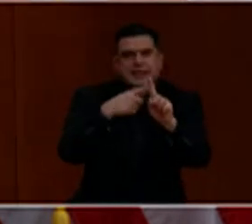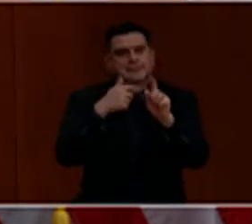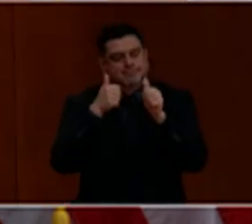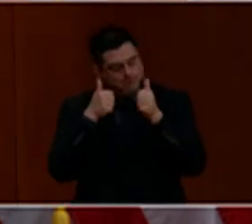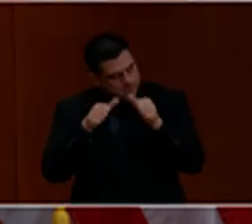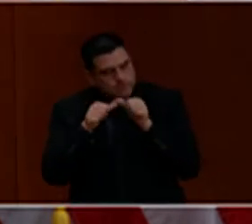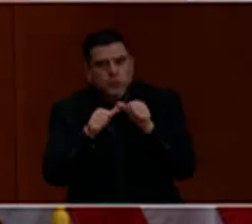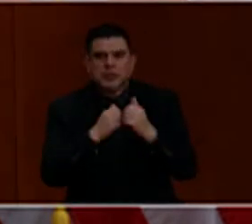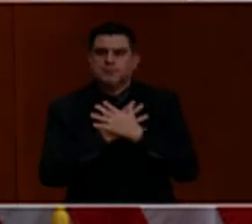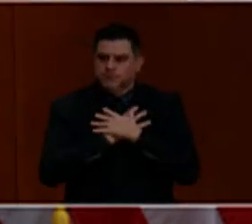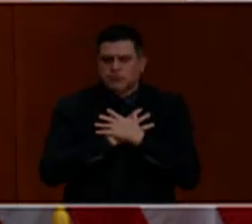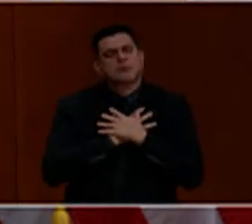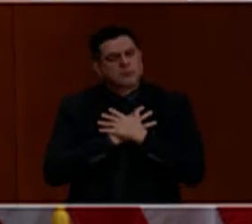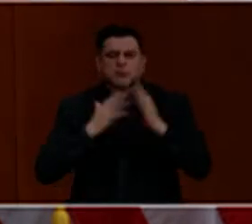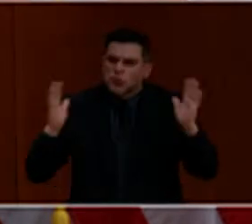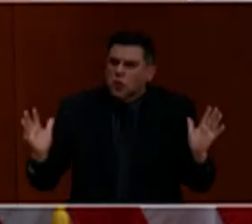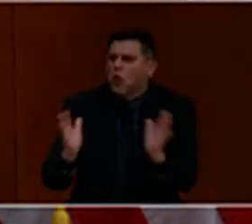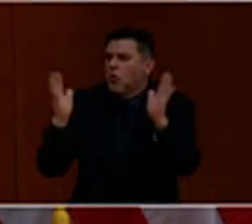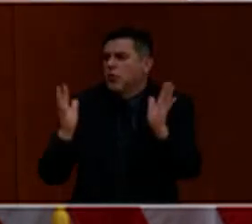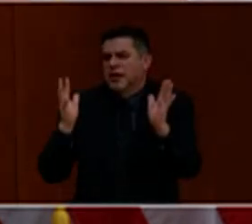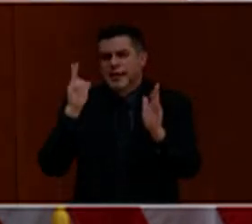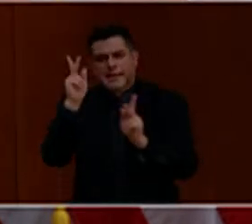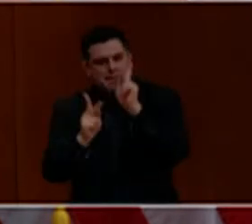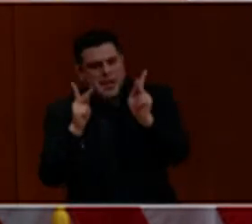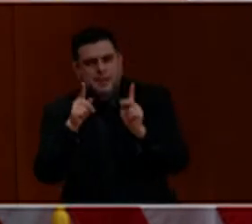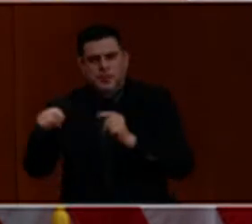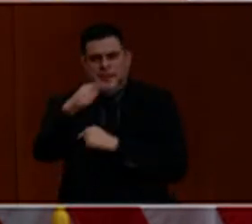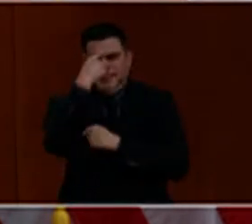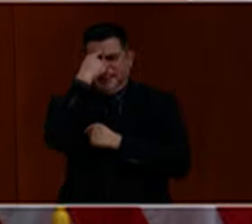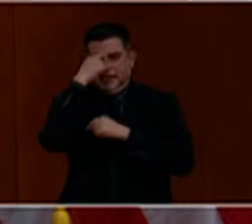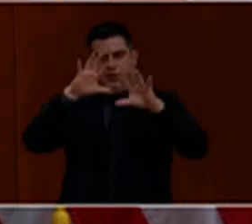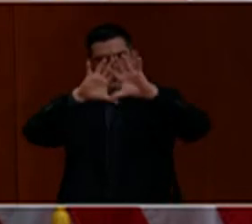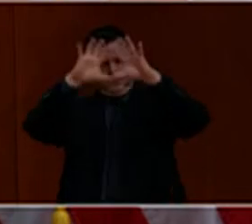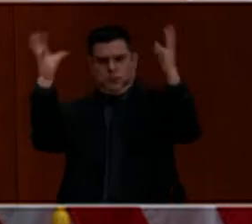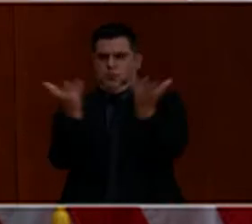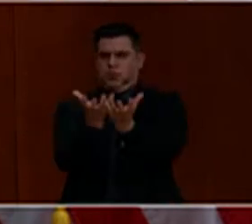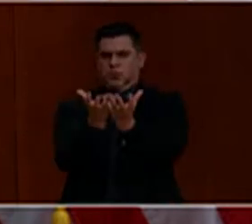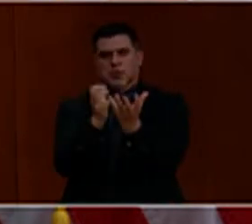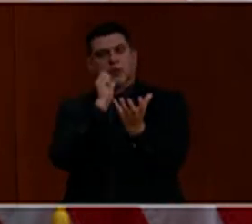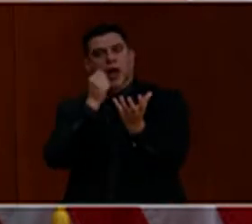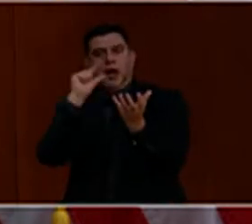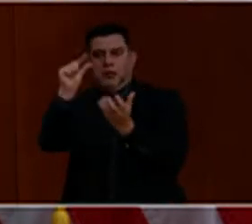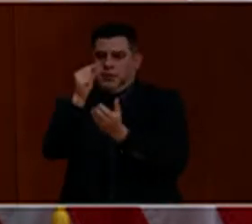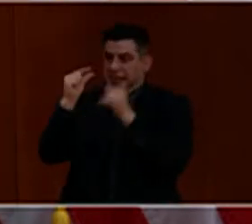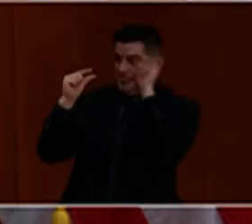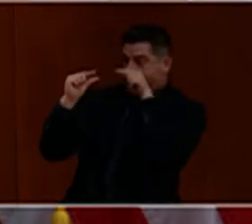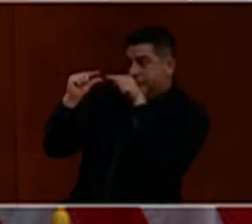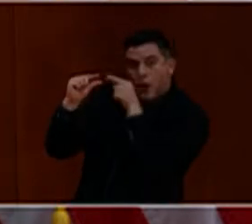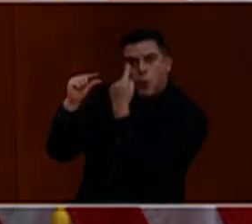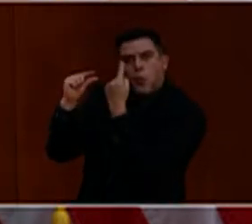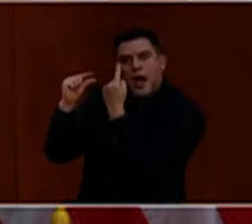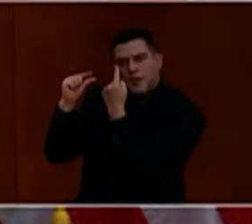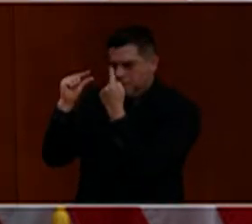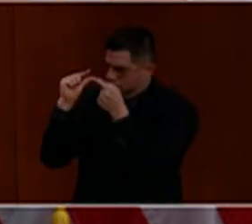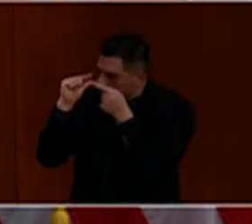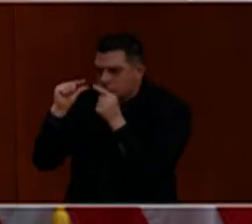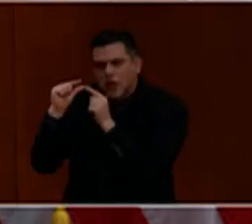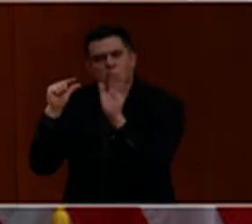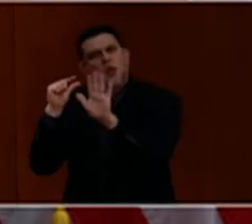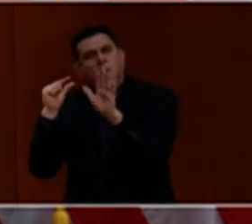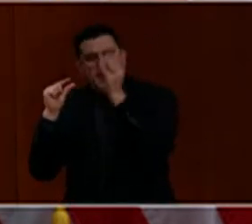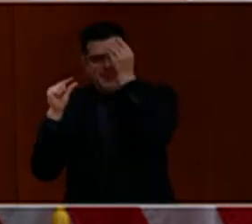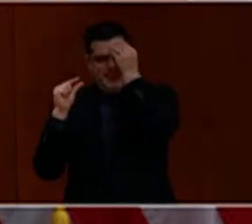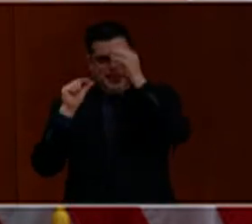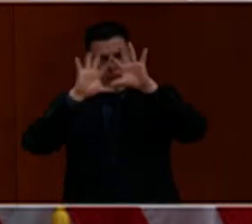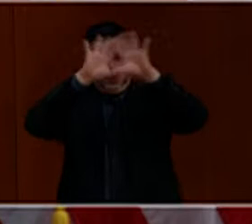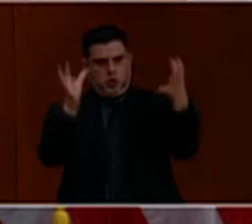dynamics and feel cautiously optimistic about the the direction that the state is going. So we're